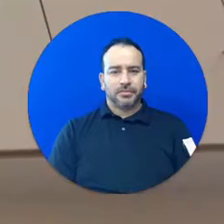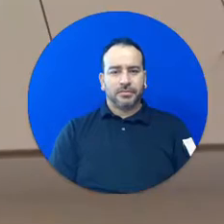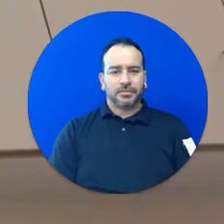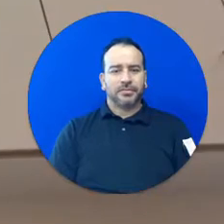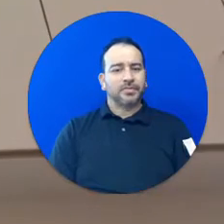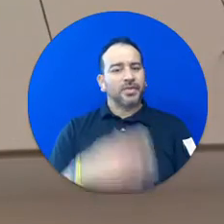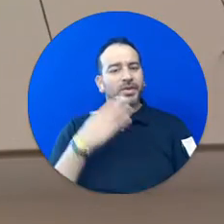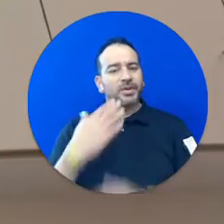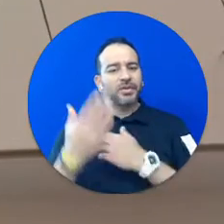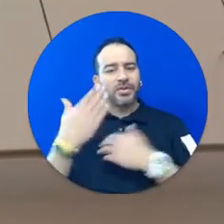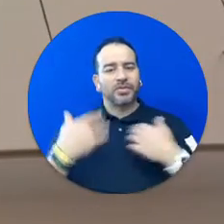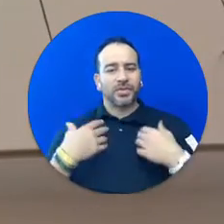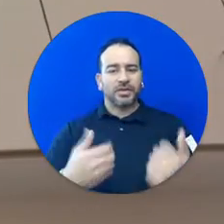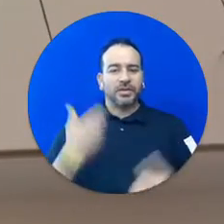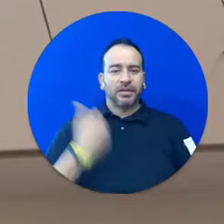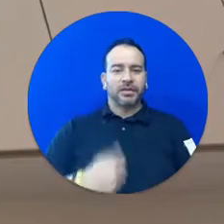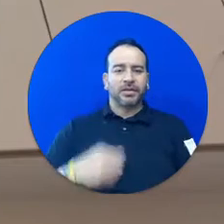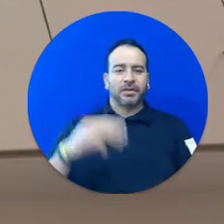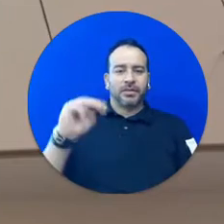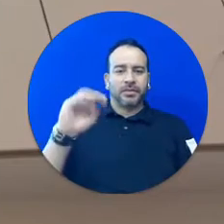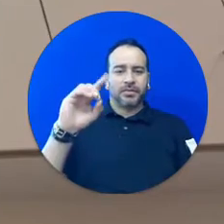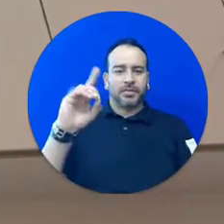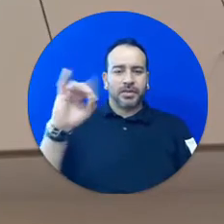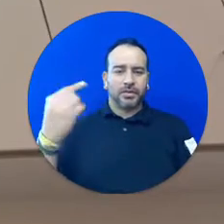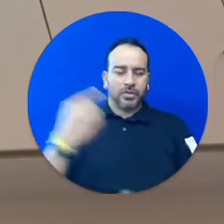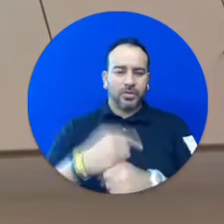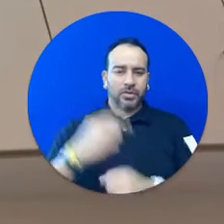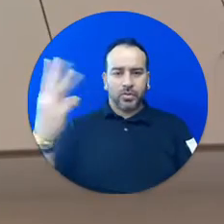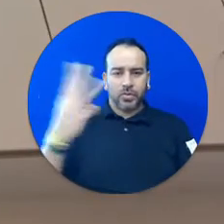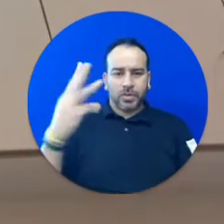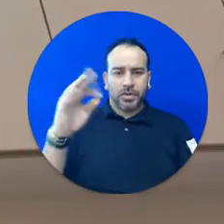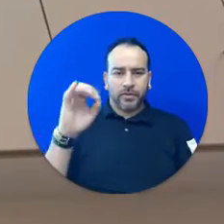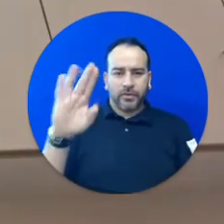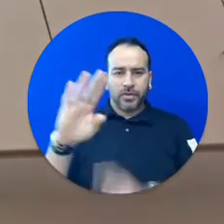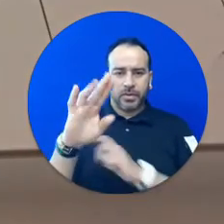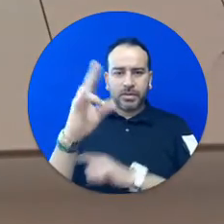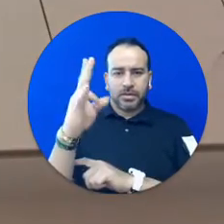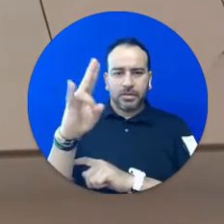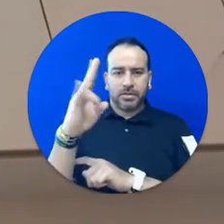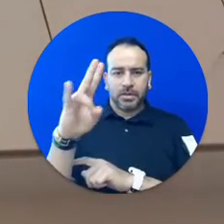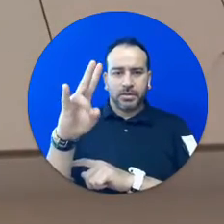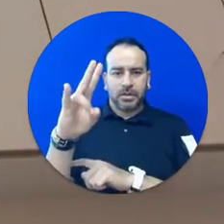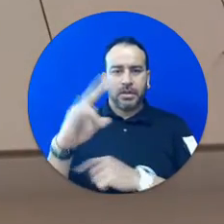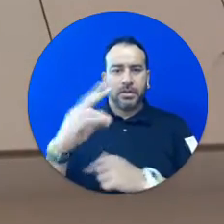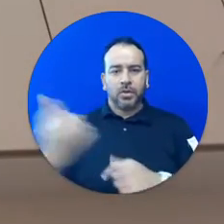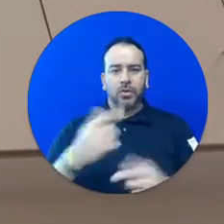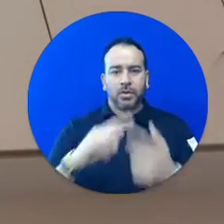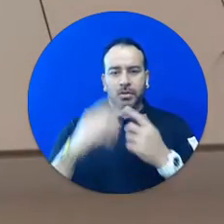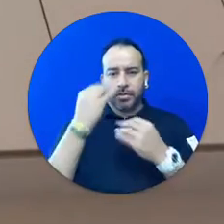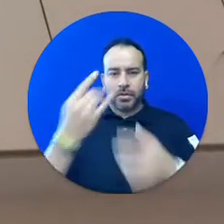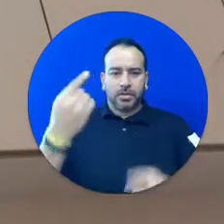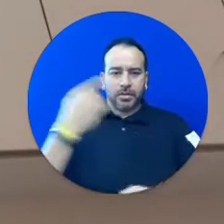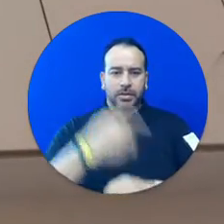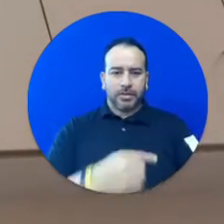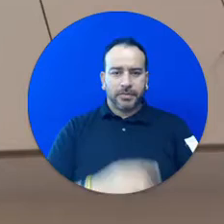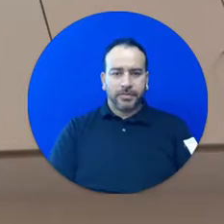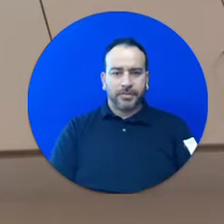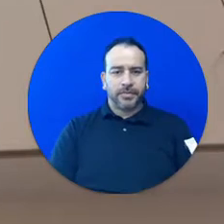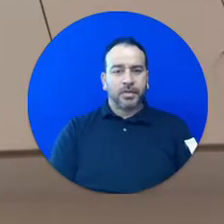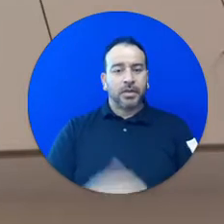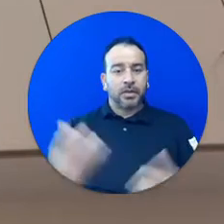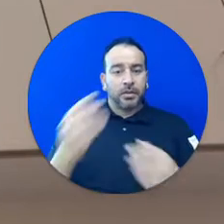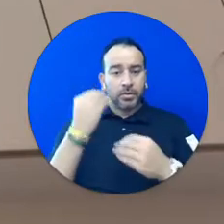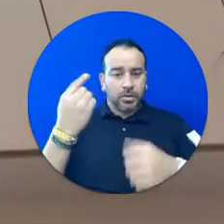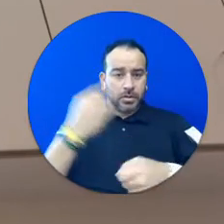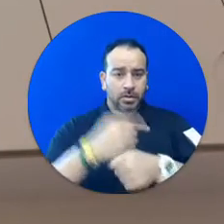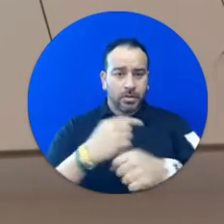Good morning, Boone Braves. I'm Maddie, and today is Wednesday, February 17th. Welcome to Brave TV News. Here are your anchors